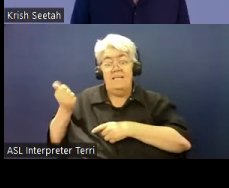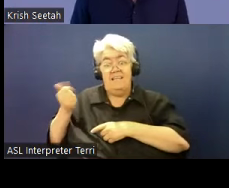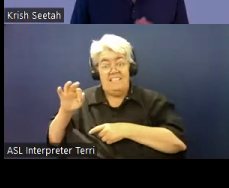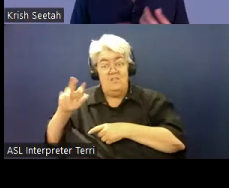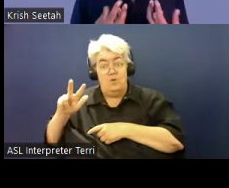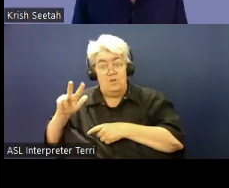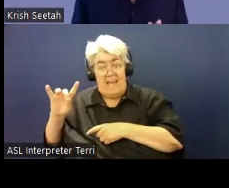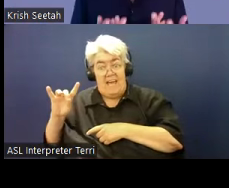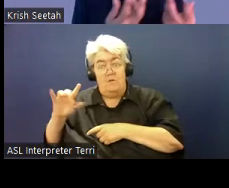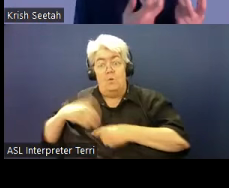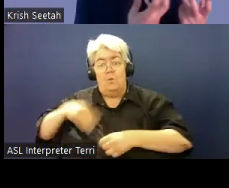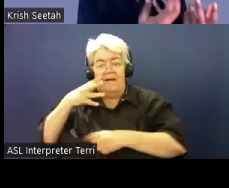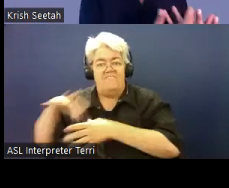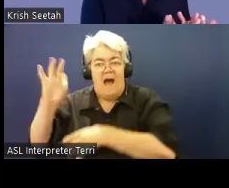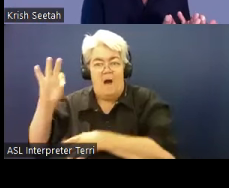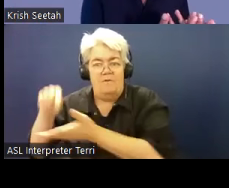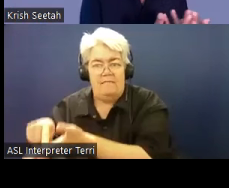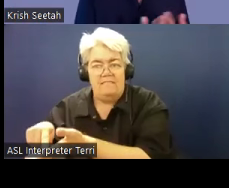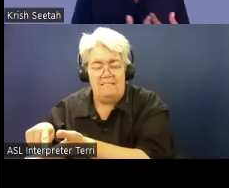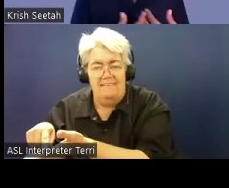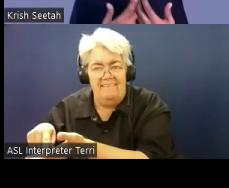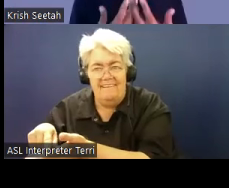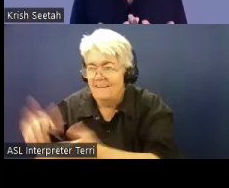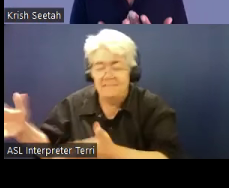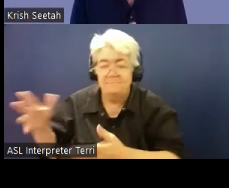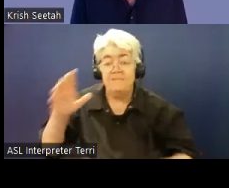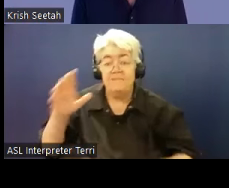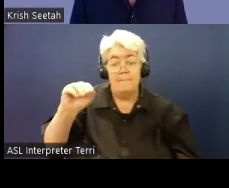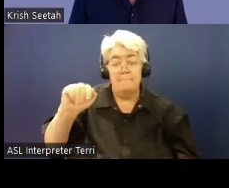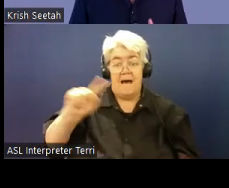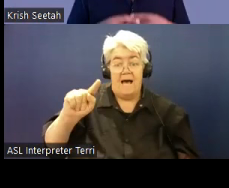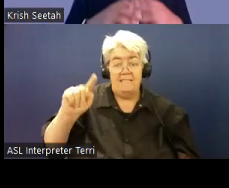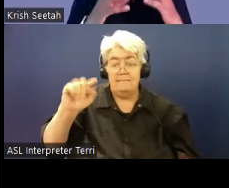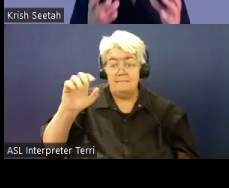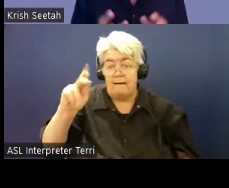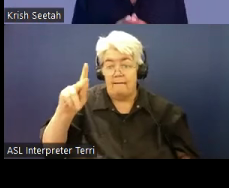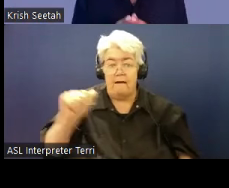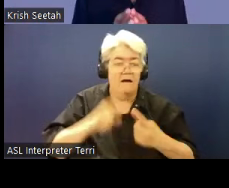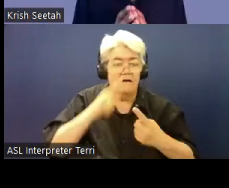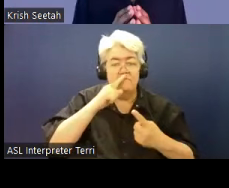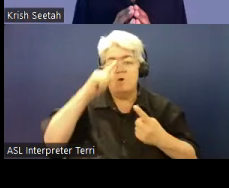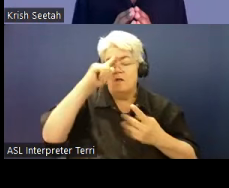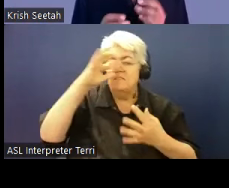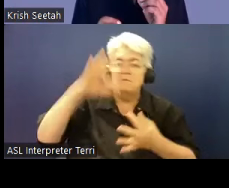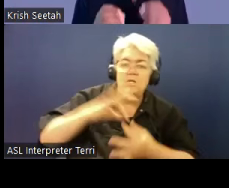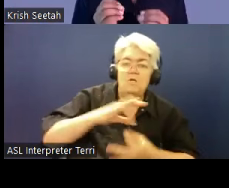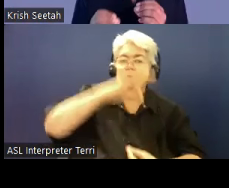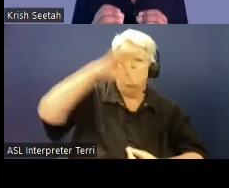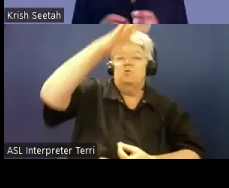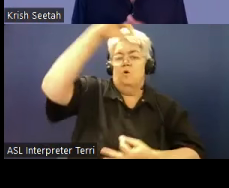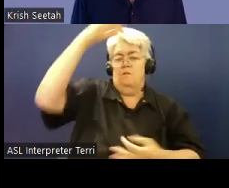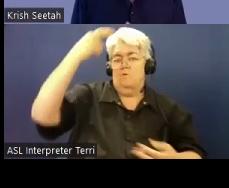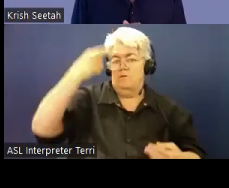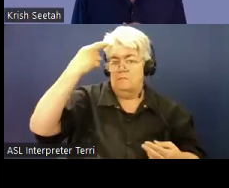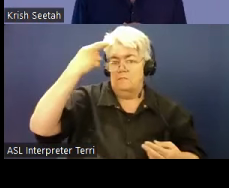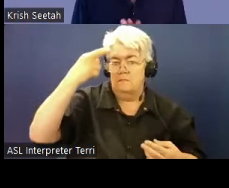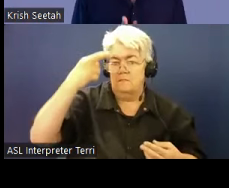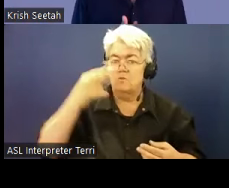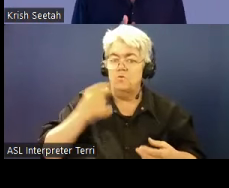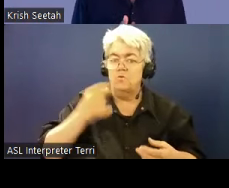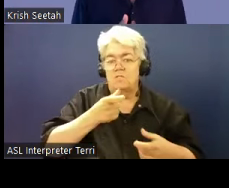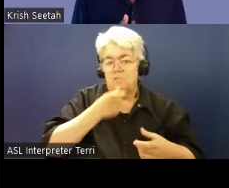and it's used by the Mazteca people for divination in the spiritual context, and there is some indications